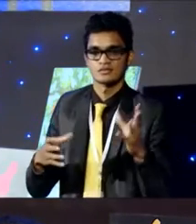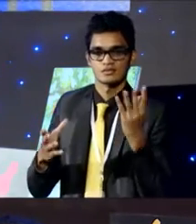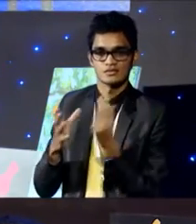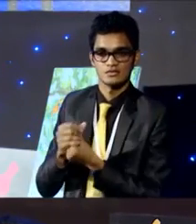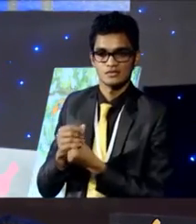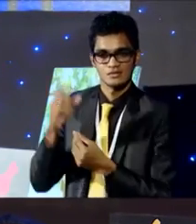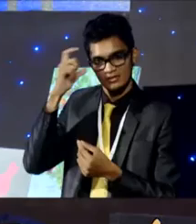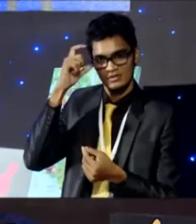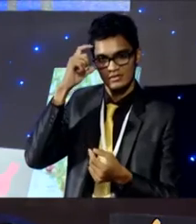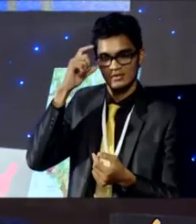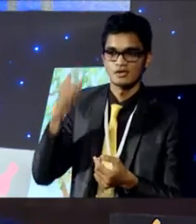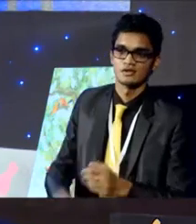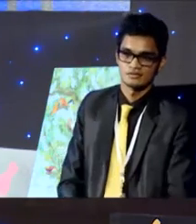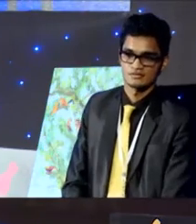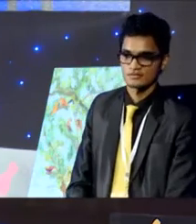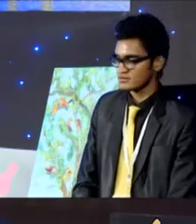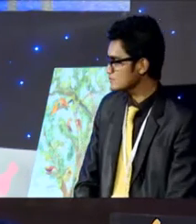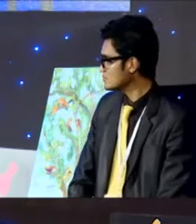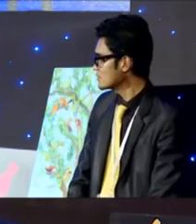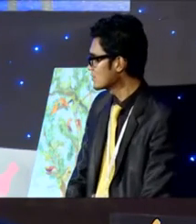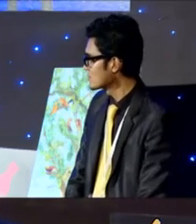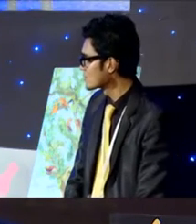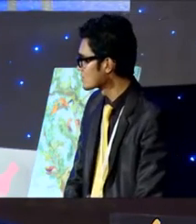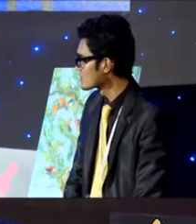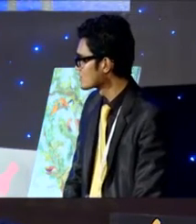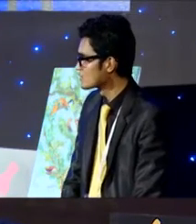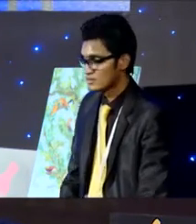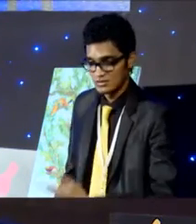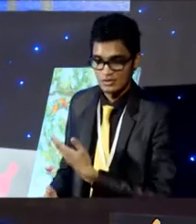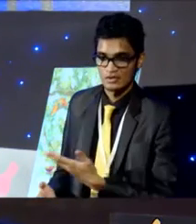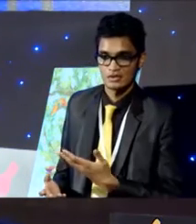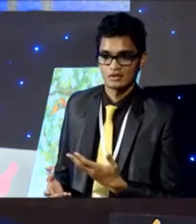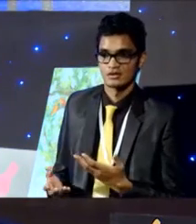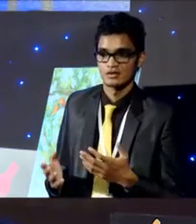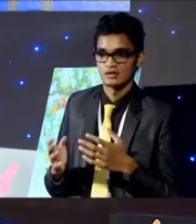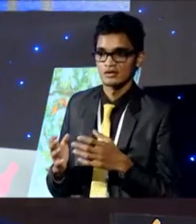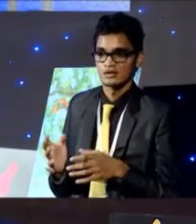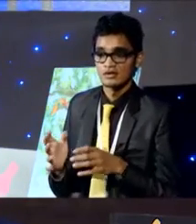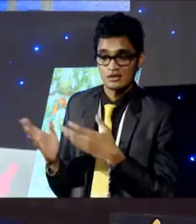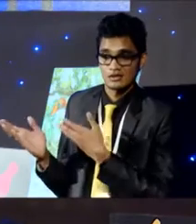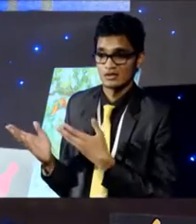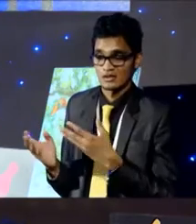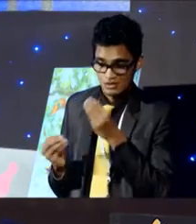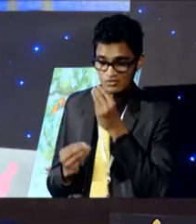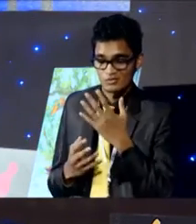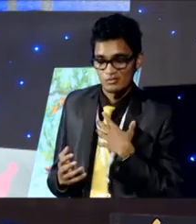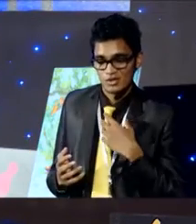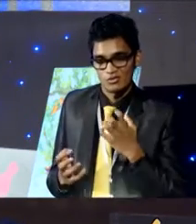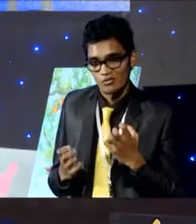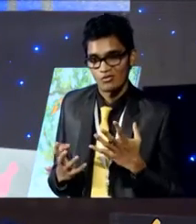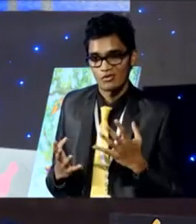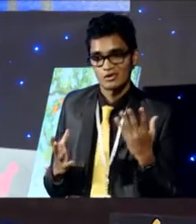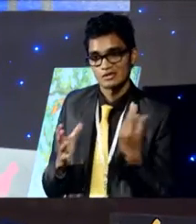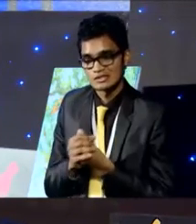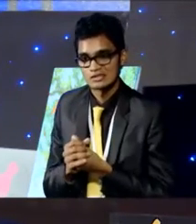organizer of a particular event, give me a slot, I just want to influence. Because I know it has an immense